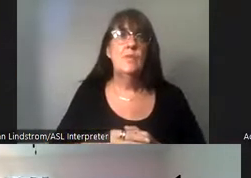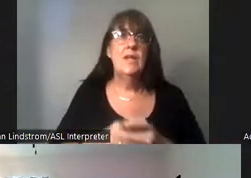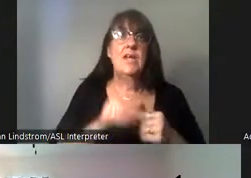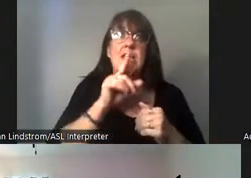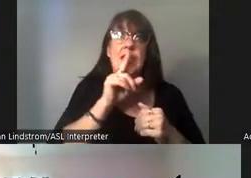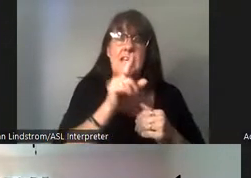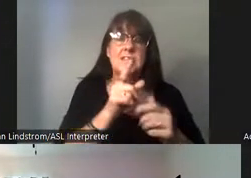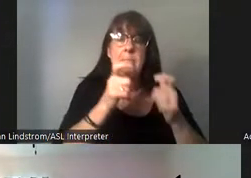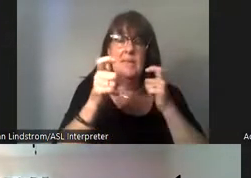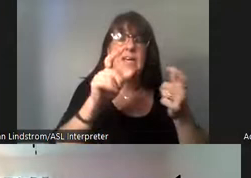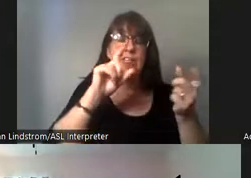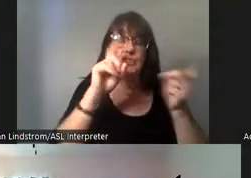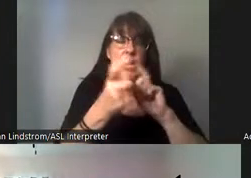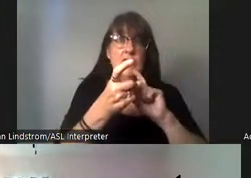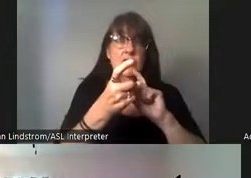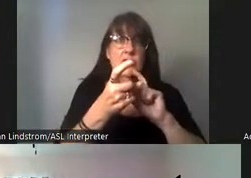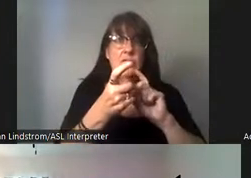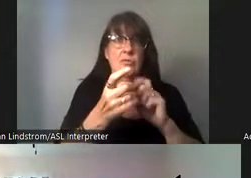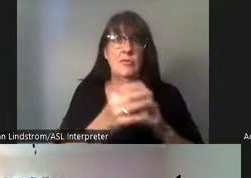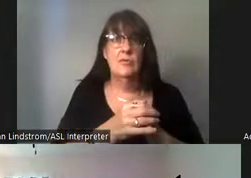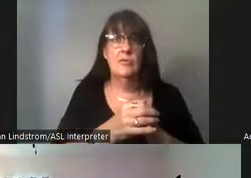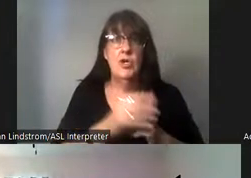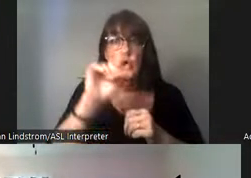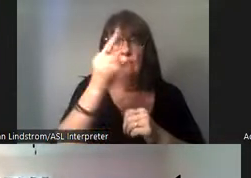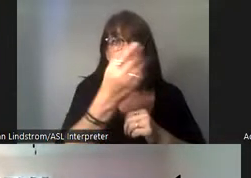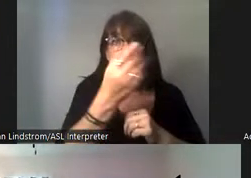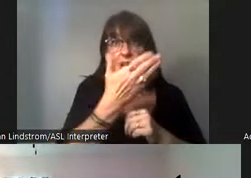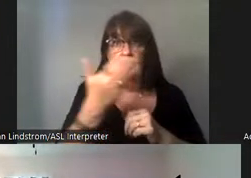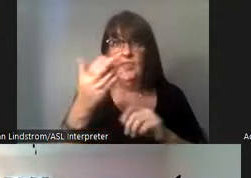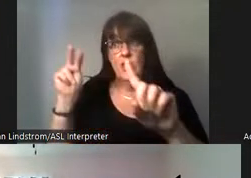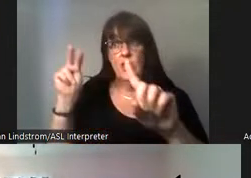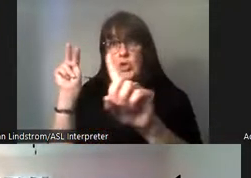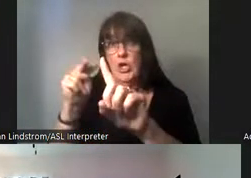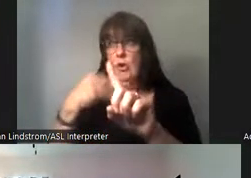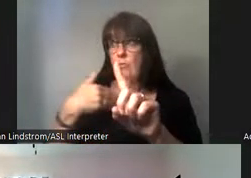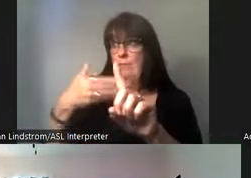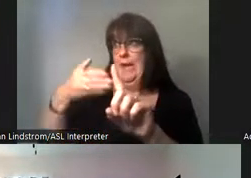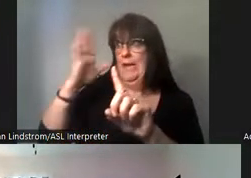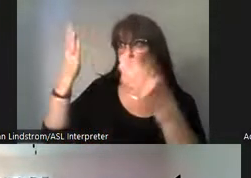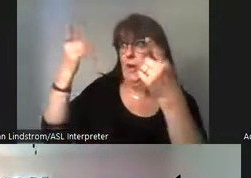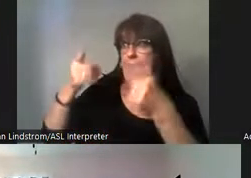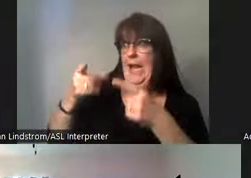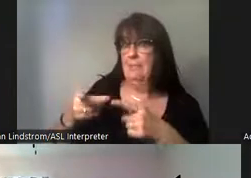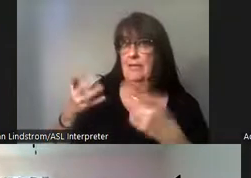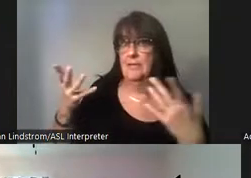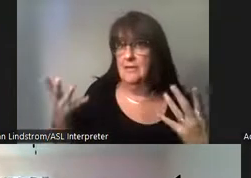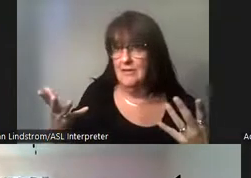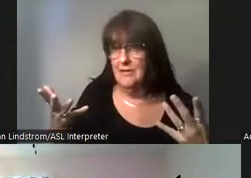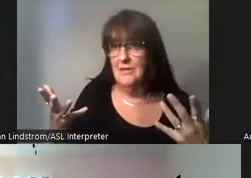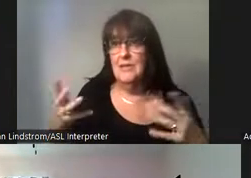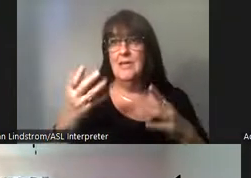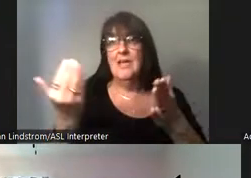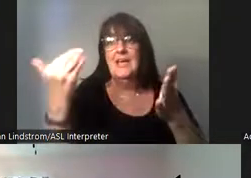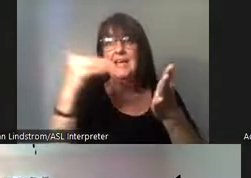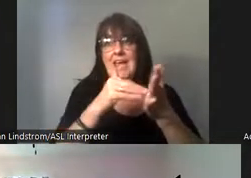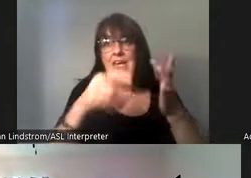change. And, you know, like I said, the first thing that people looked at was, oh my God, what's happening to, you know, but again, going